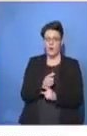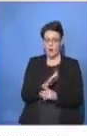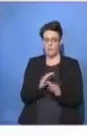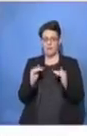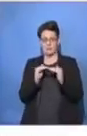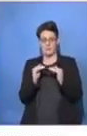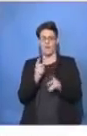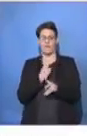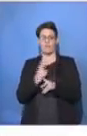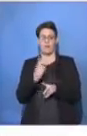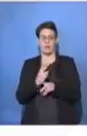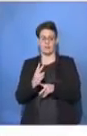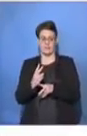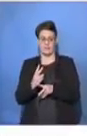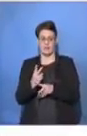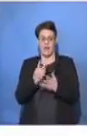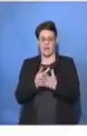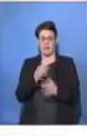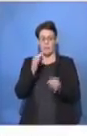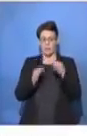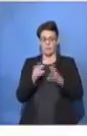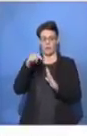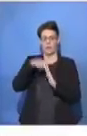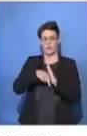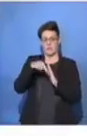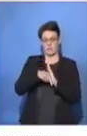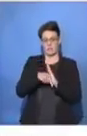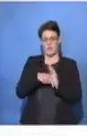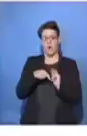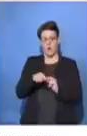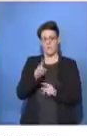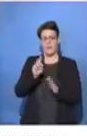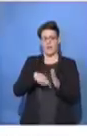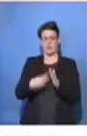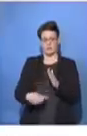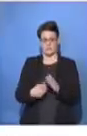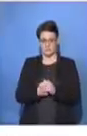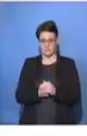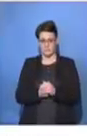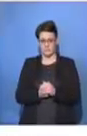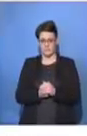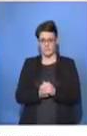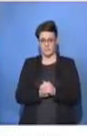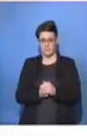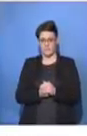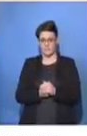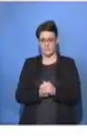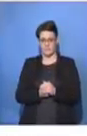of preparedness and the political context of this election.